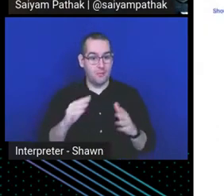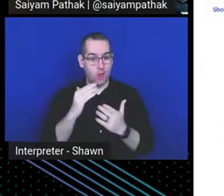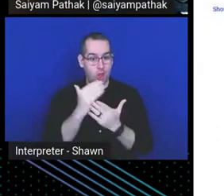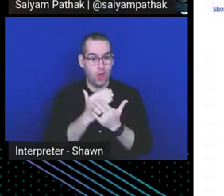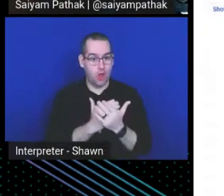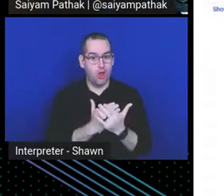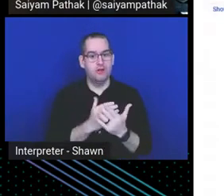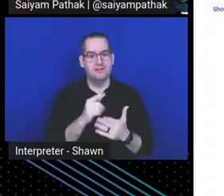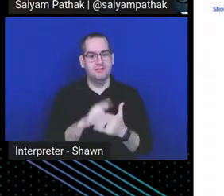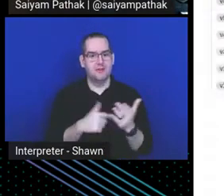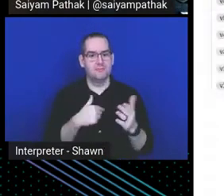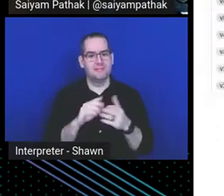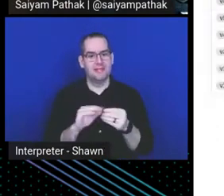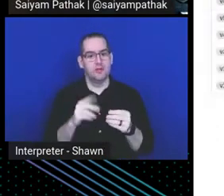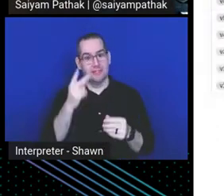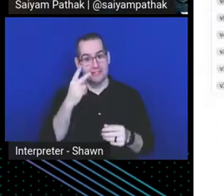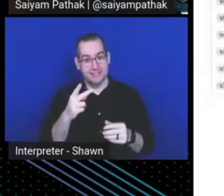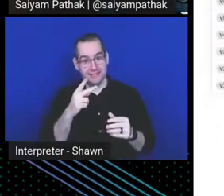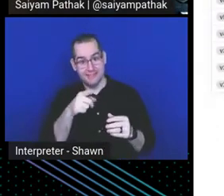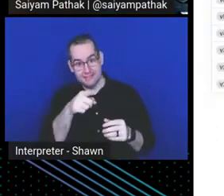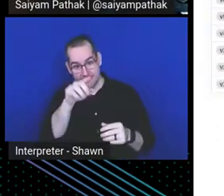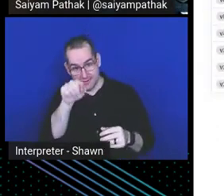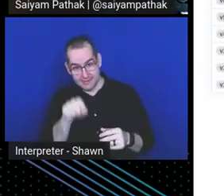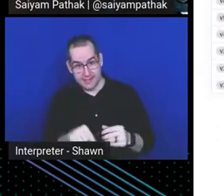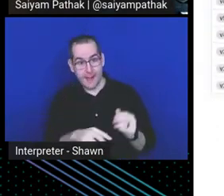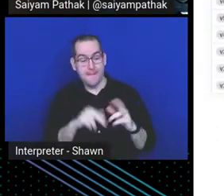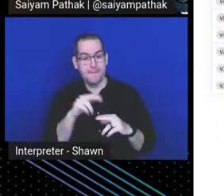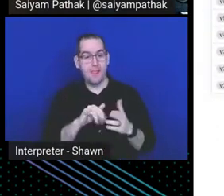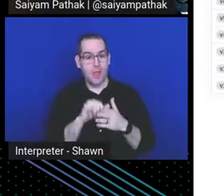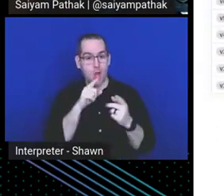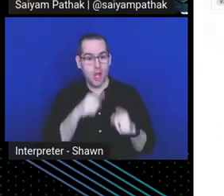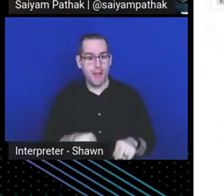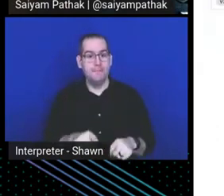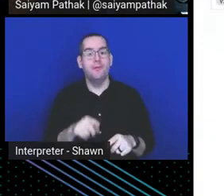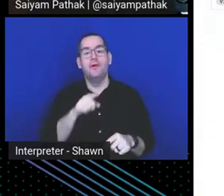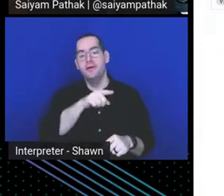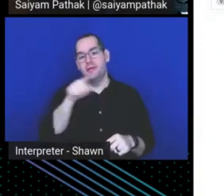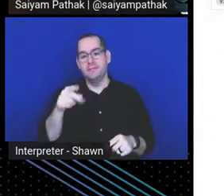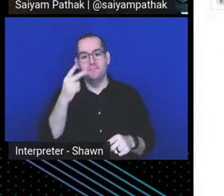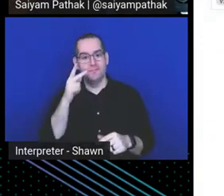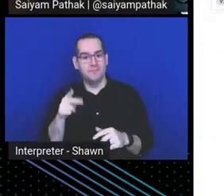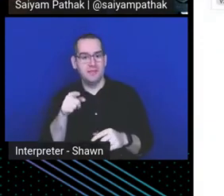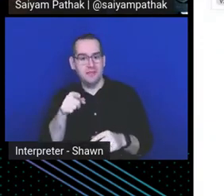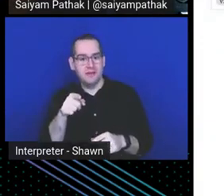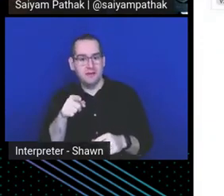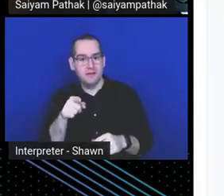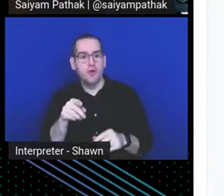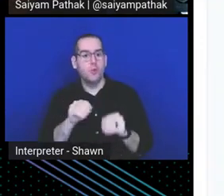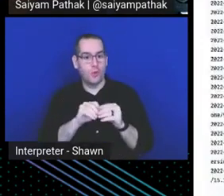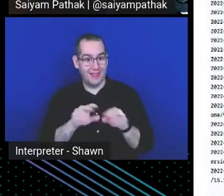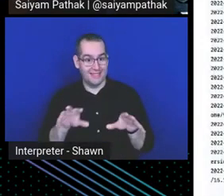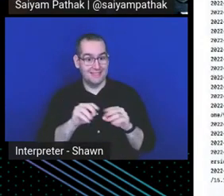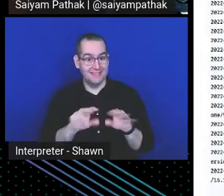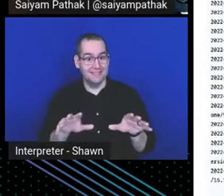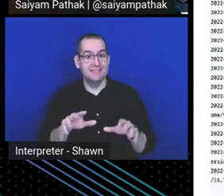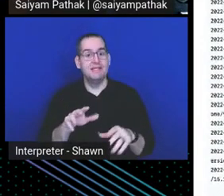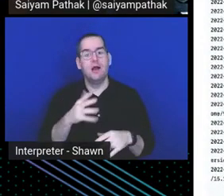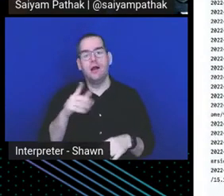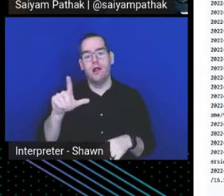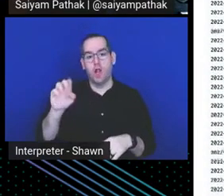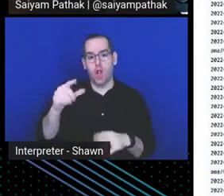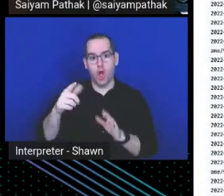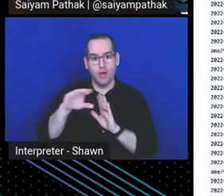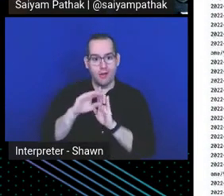that's what I was telling, like you can see the builds, all the builds that have happened, and you can see the releases. So these are the releases. You can see the logs. So